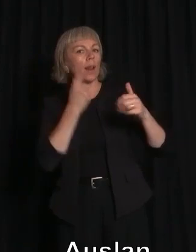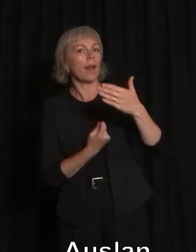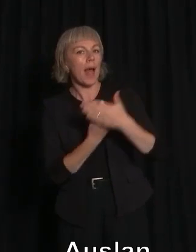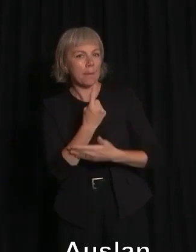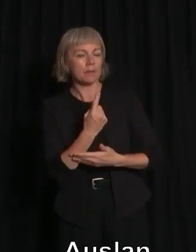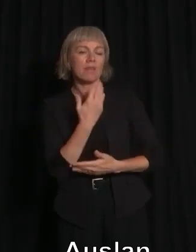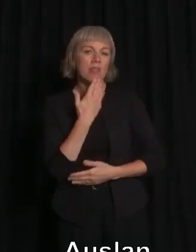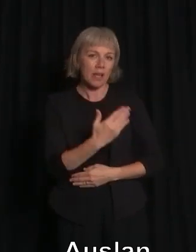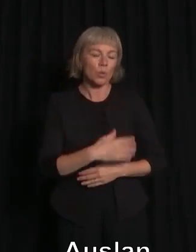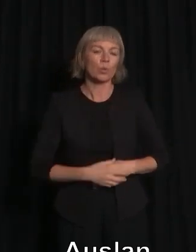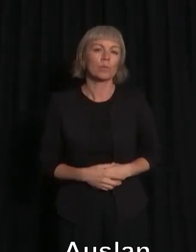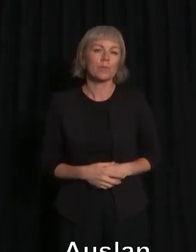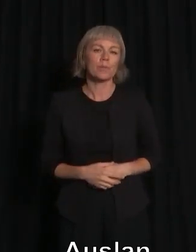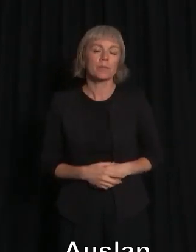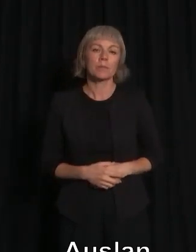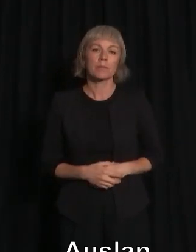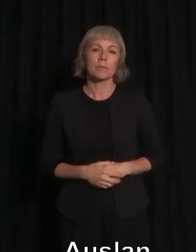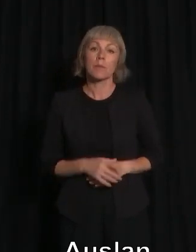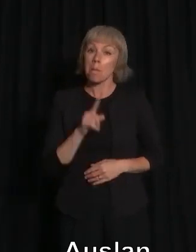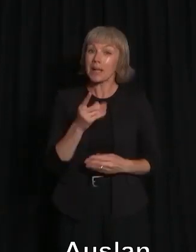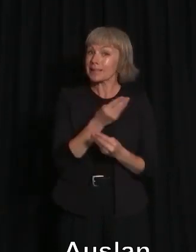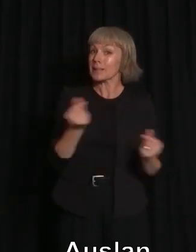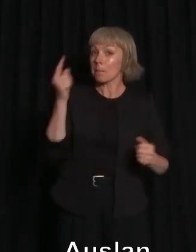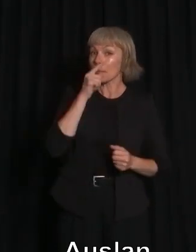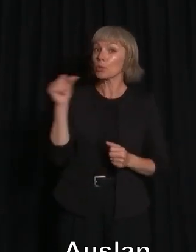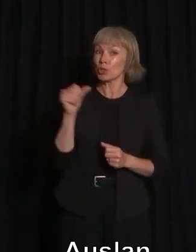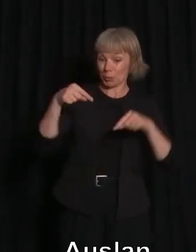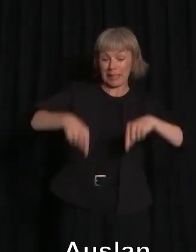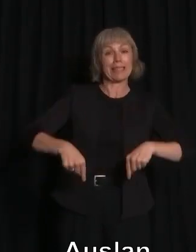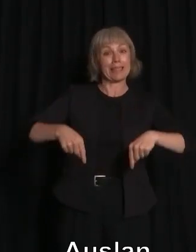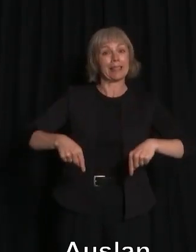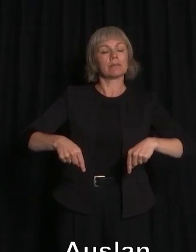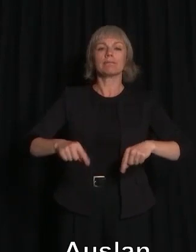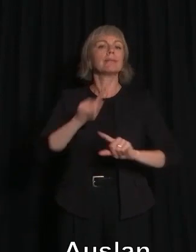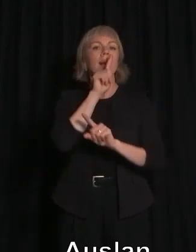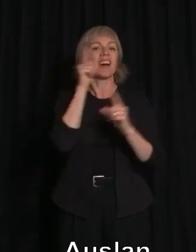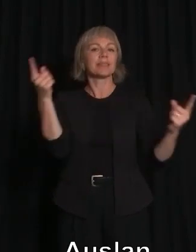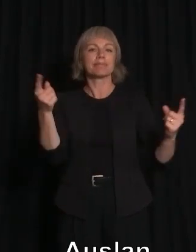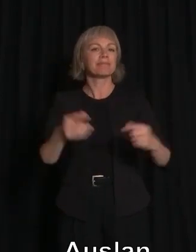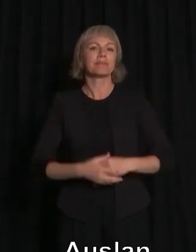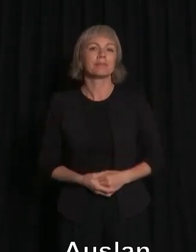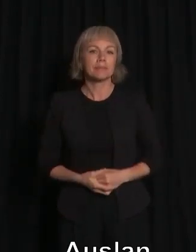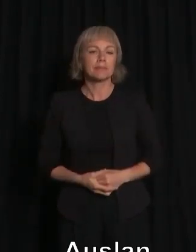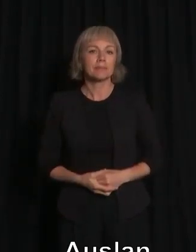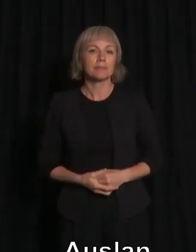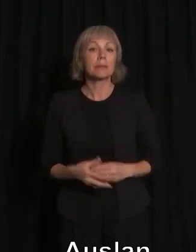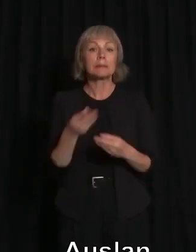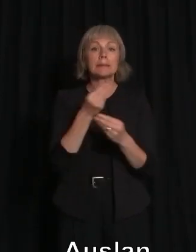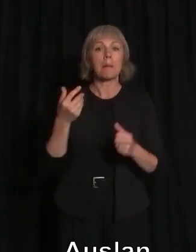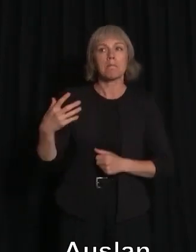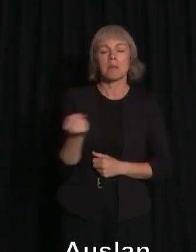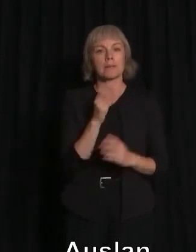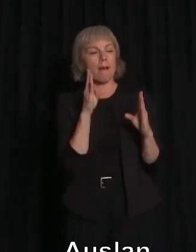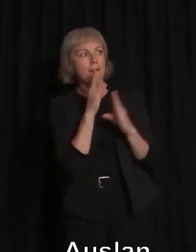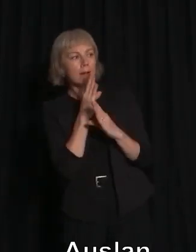But we need to know that some who should be here are not here. Some remain in hiding